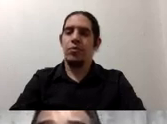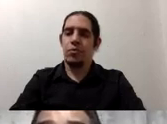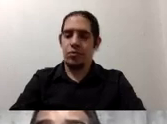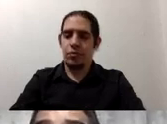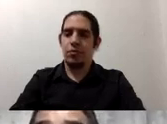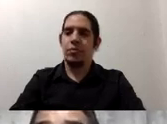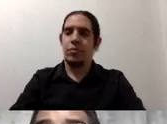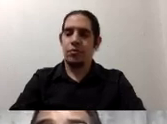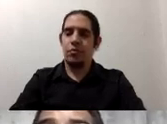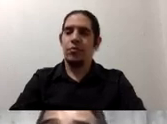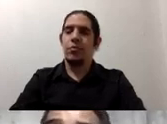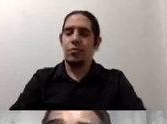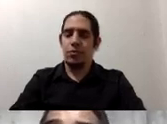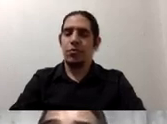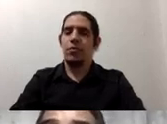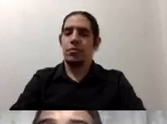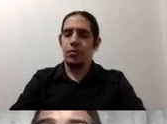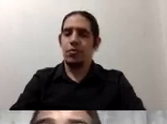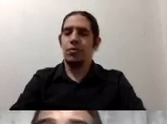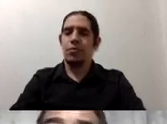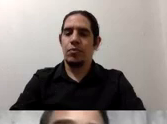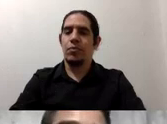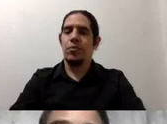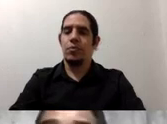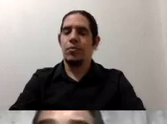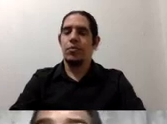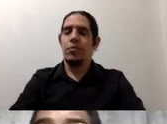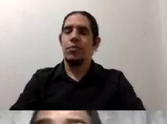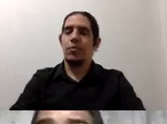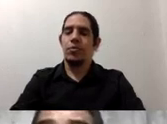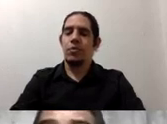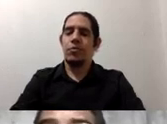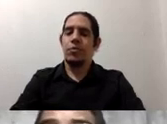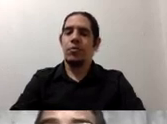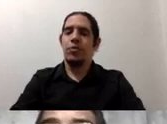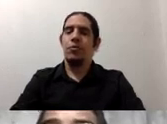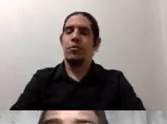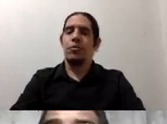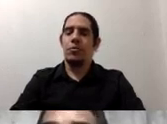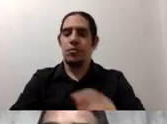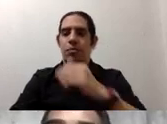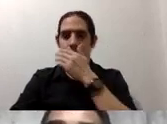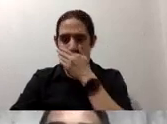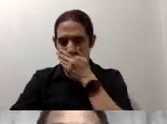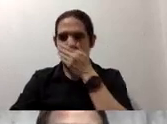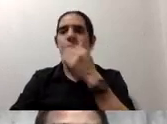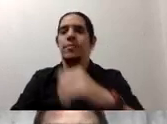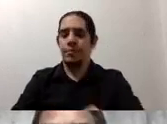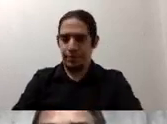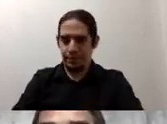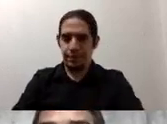doubts. However, more than half of the students stated that they had some difficulties regarding comprehension of vocabulary and grammar.